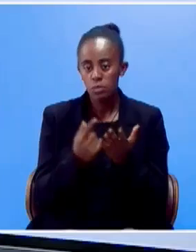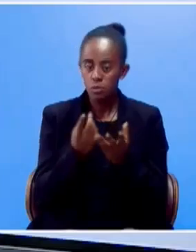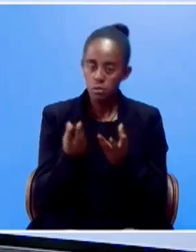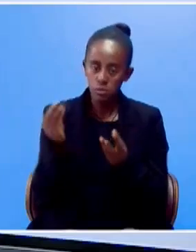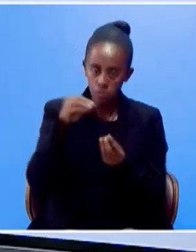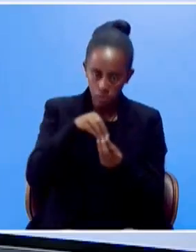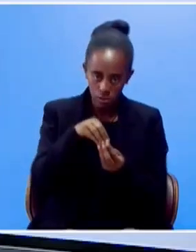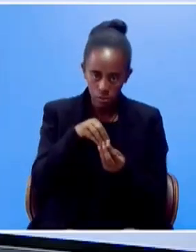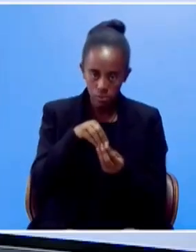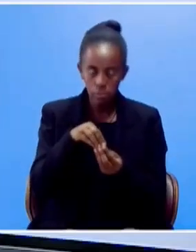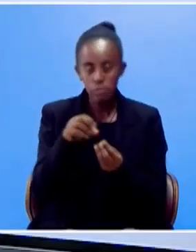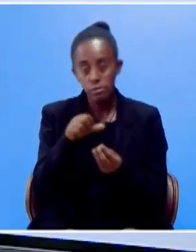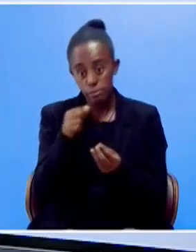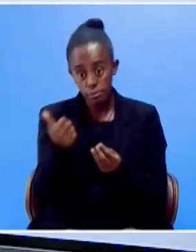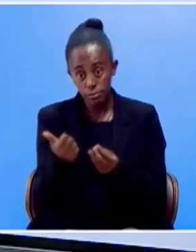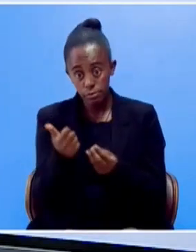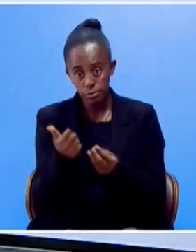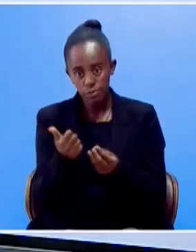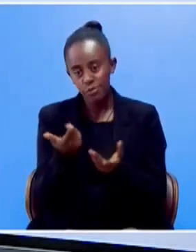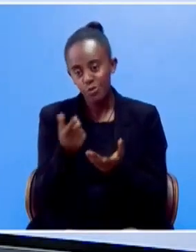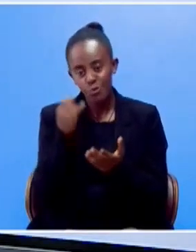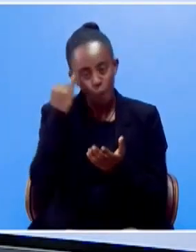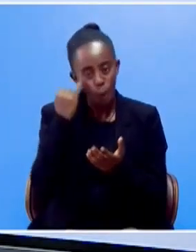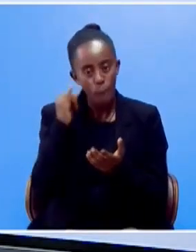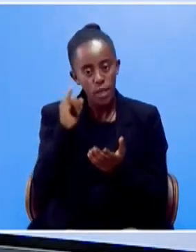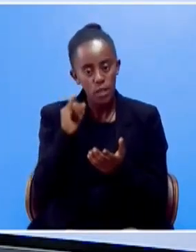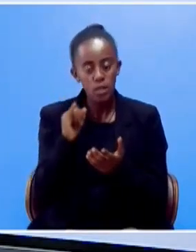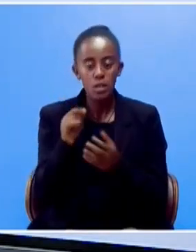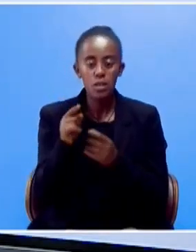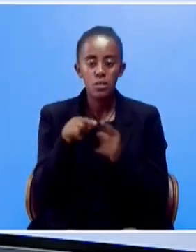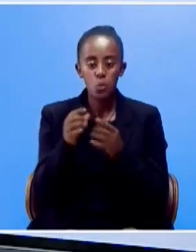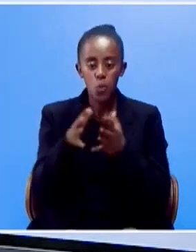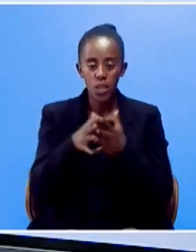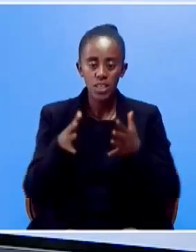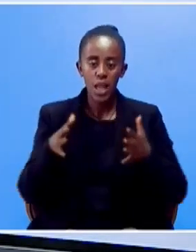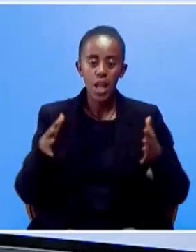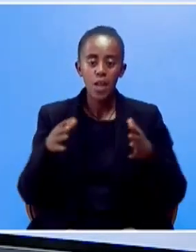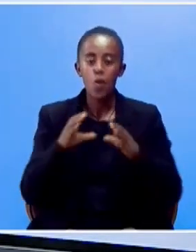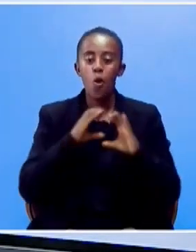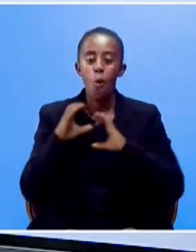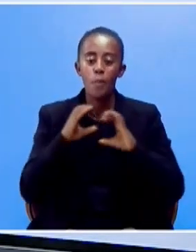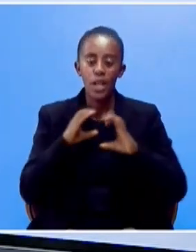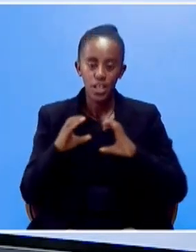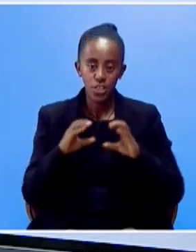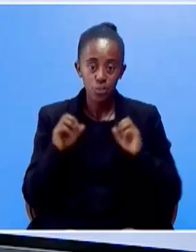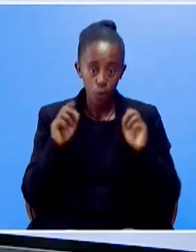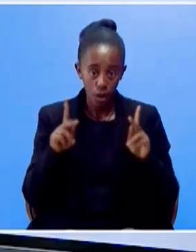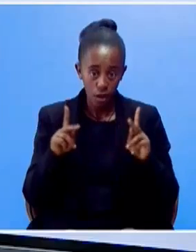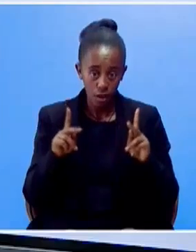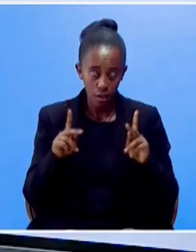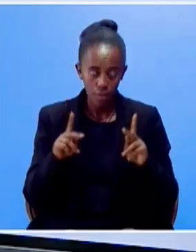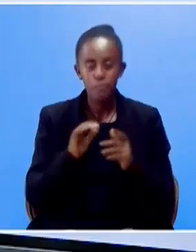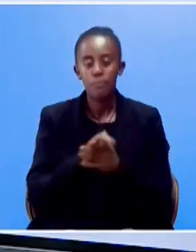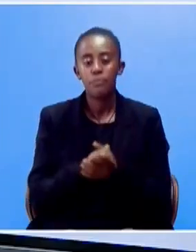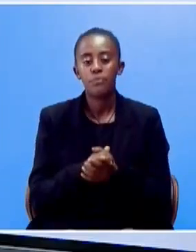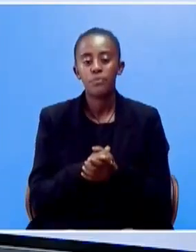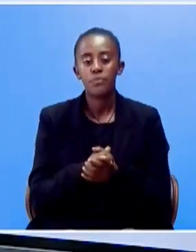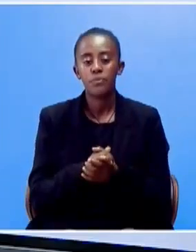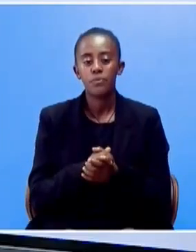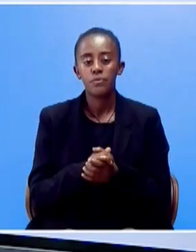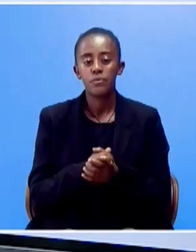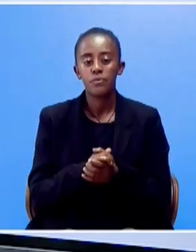can also add what? Your opinion in order to extend the communication, okay? Let us add some